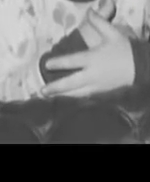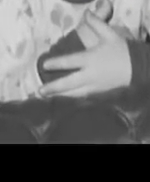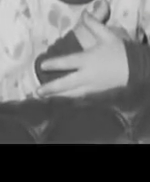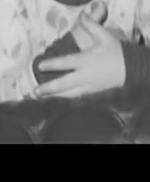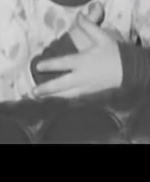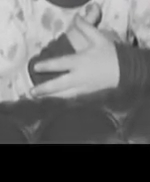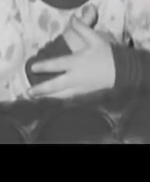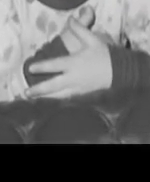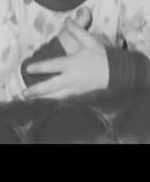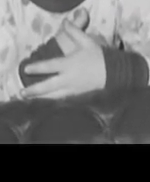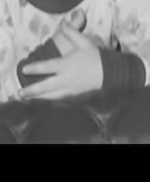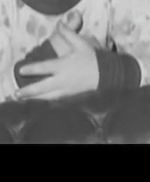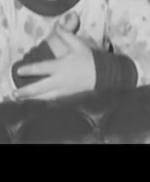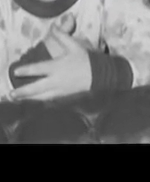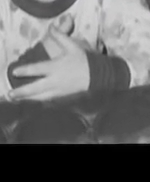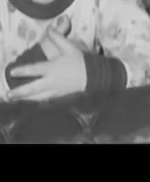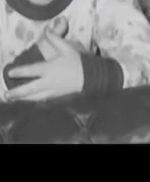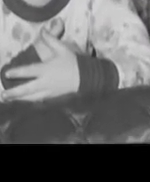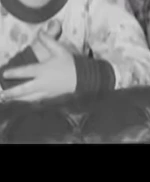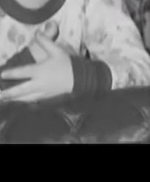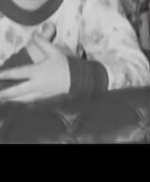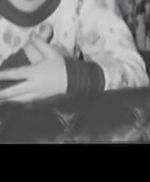I was born in 1972.